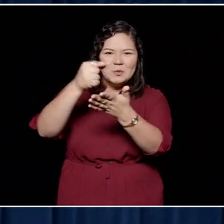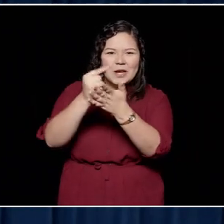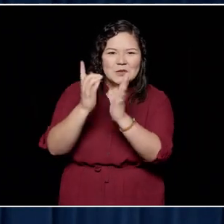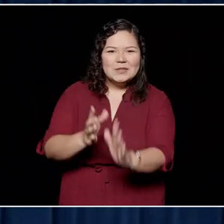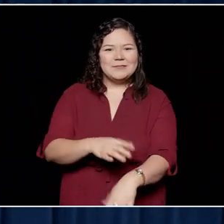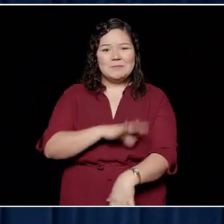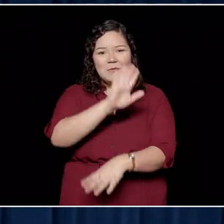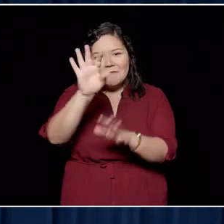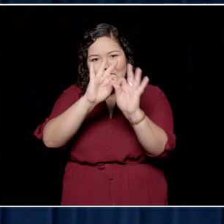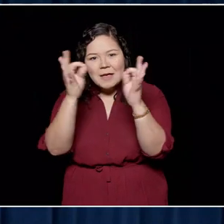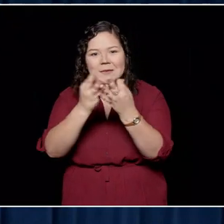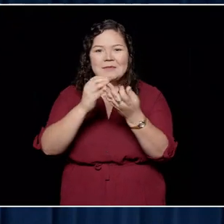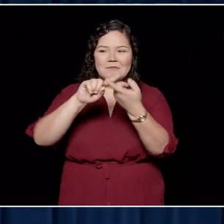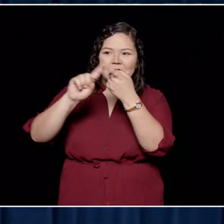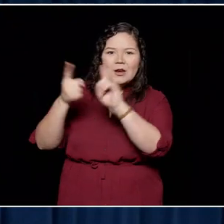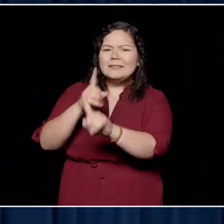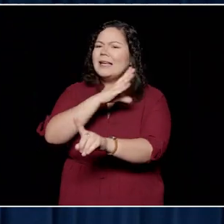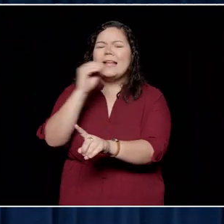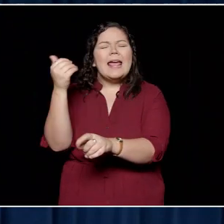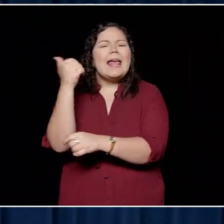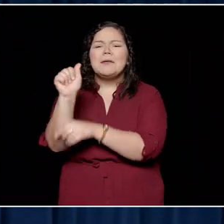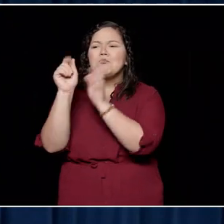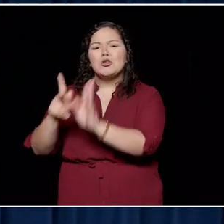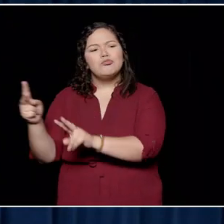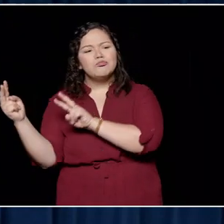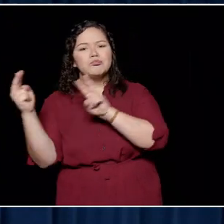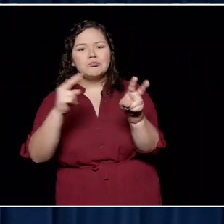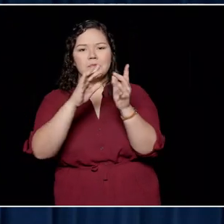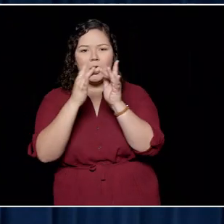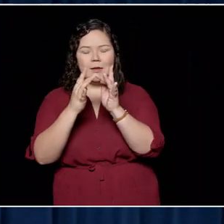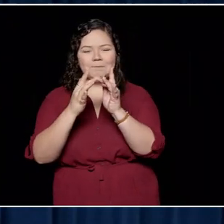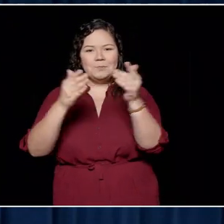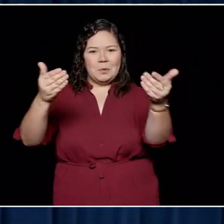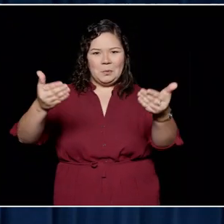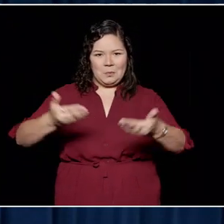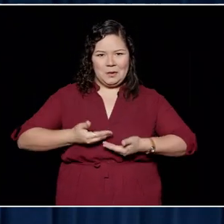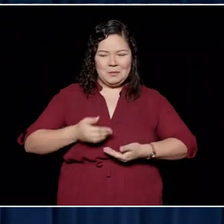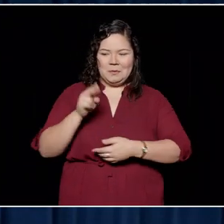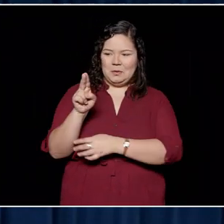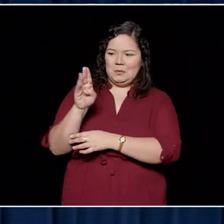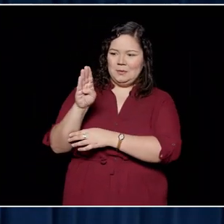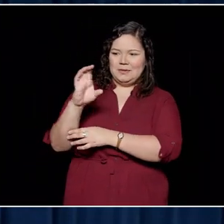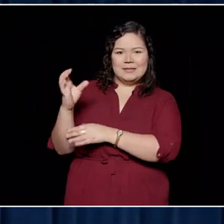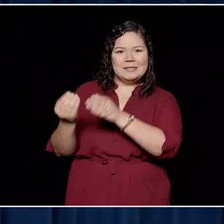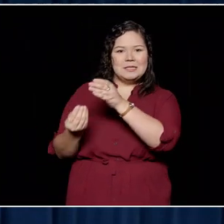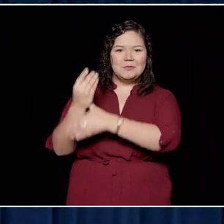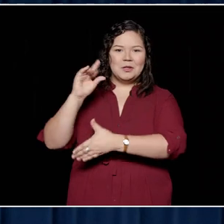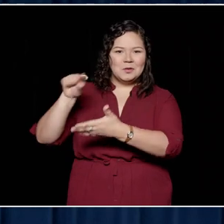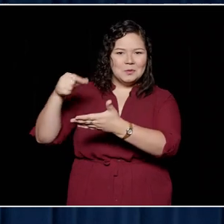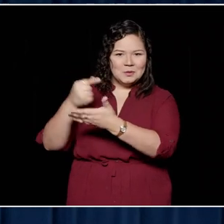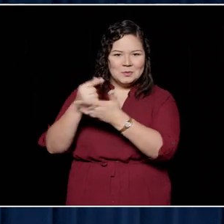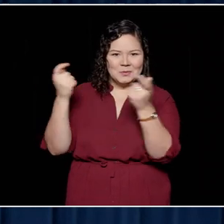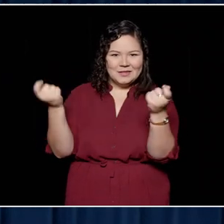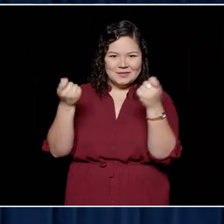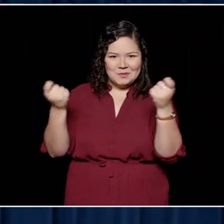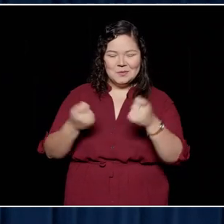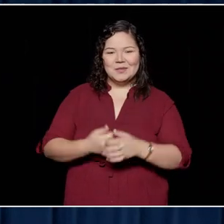families, and everyone joining us online. Welcome to the University of British Columbia's spring graduation